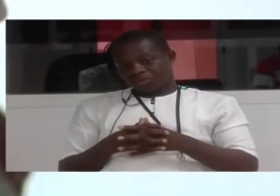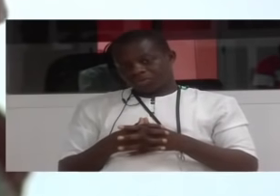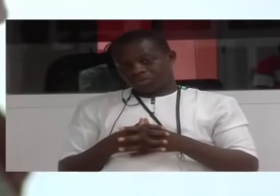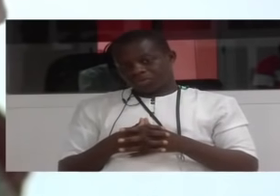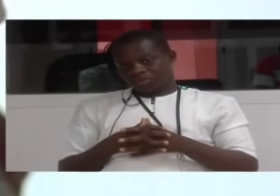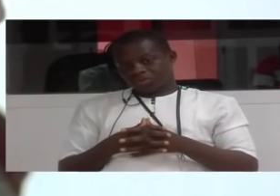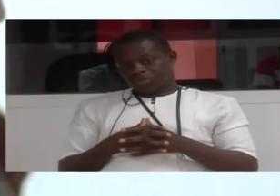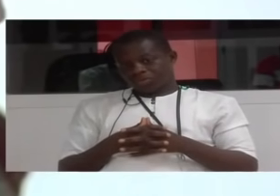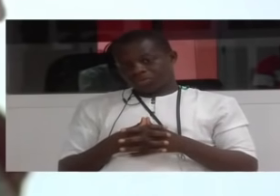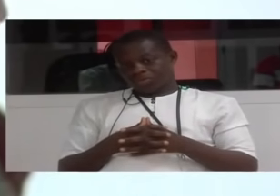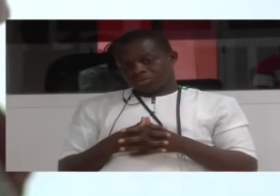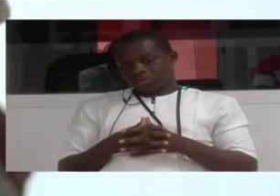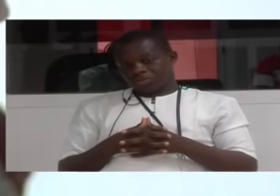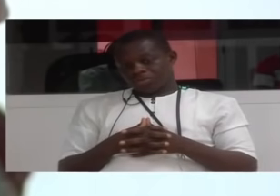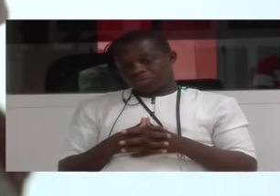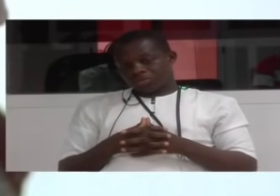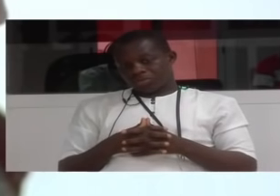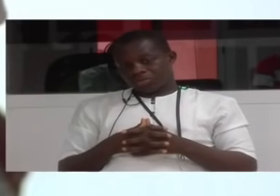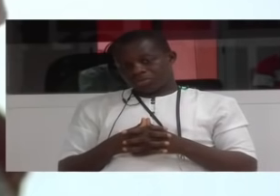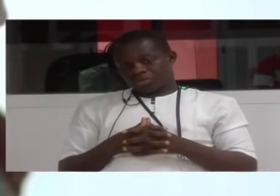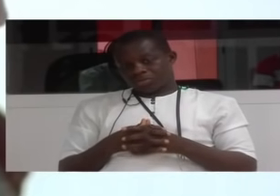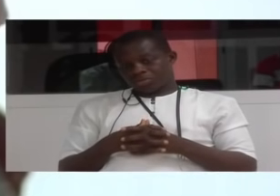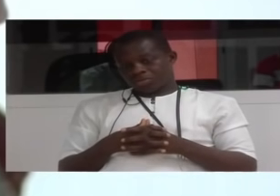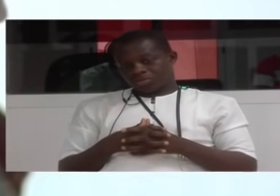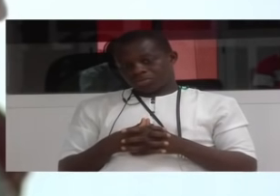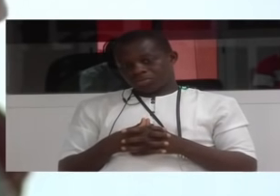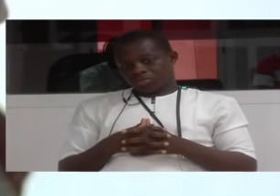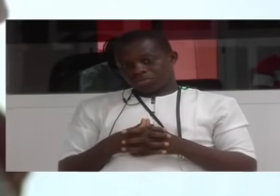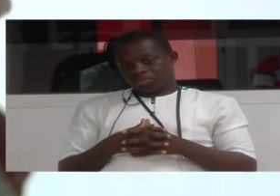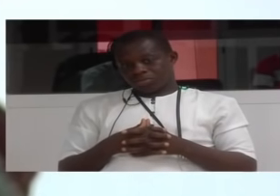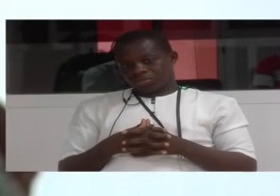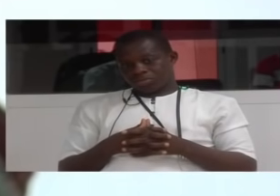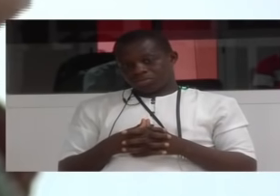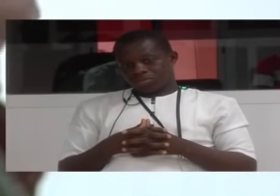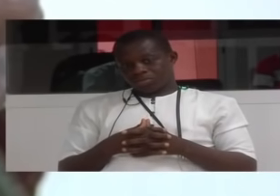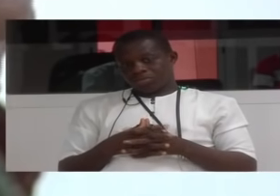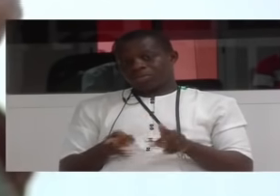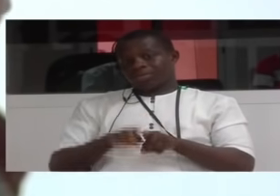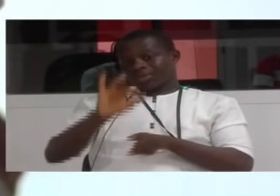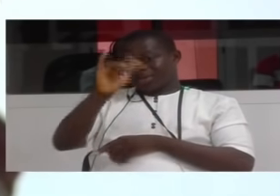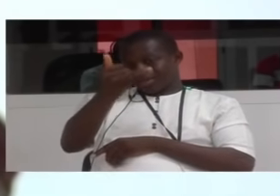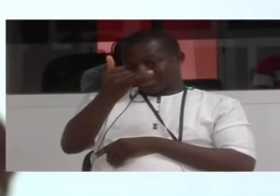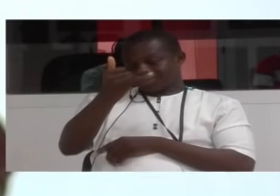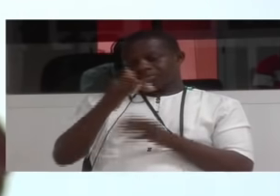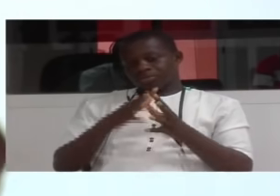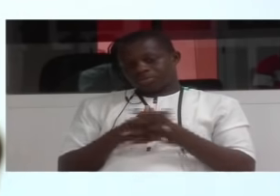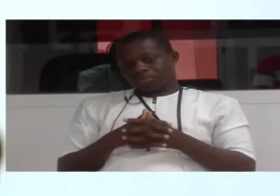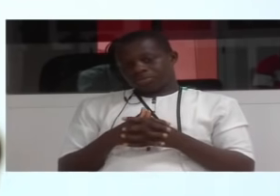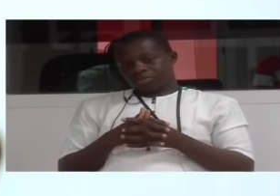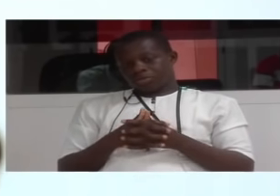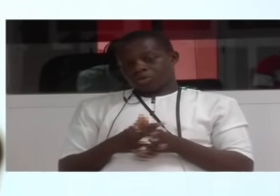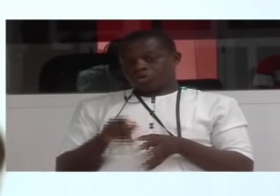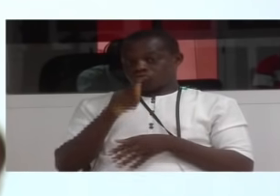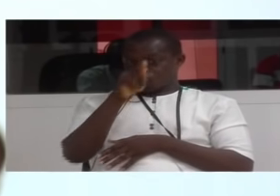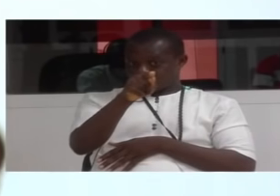kinga hamne tiena ilen bepre new teacher to lendal. Wow. Yes. You